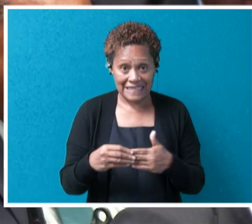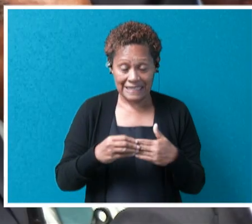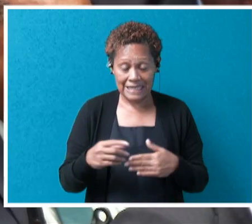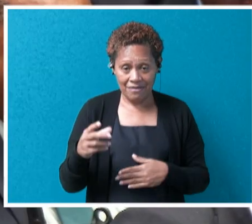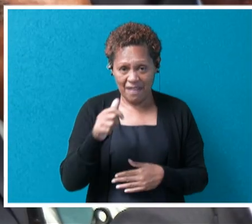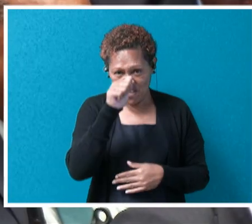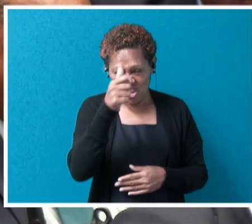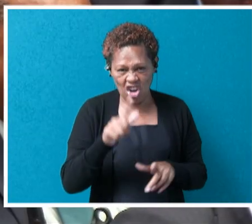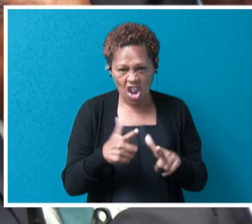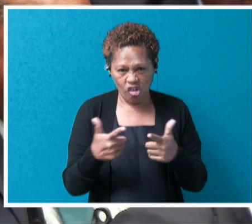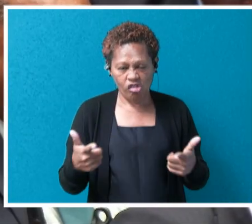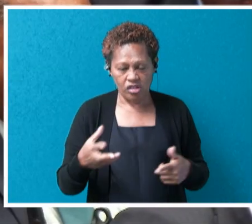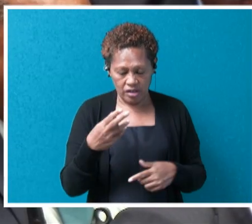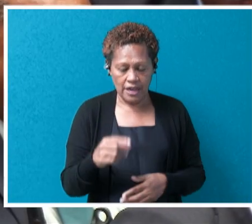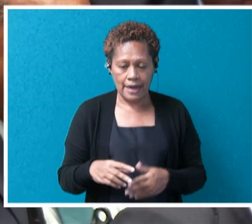reflects unity,